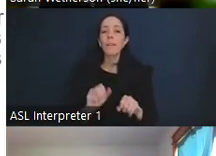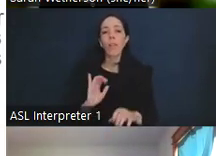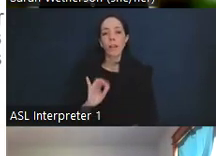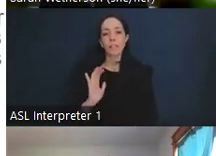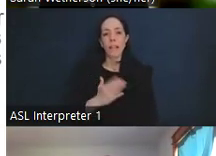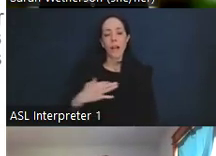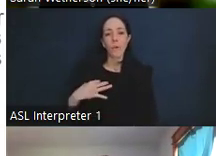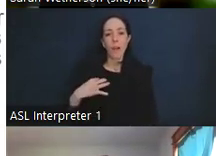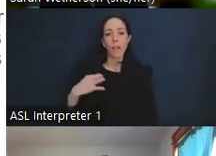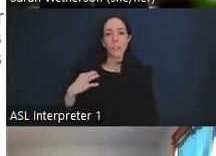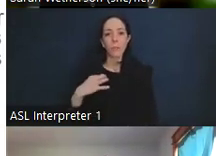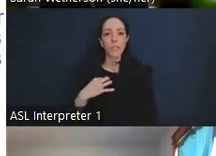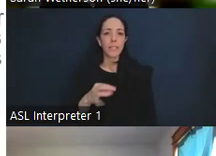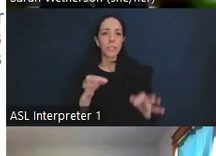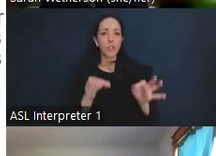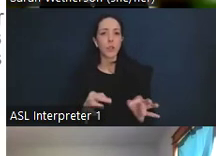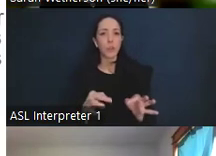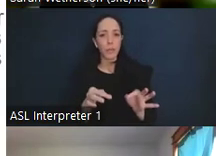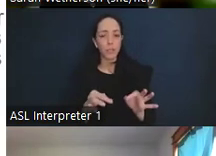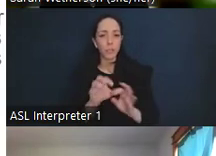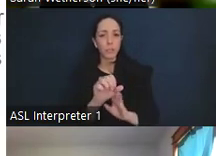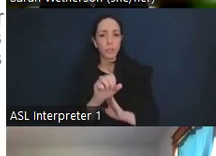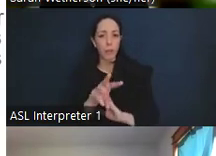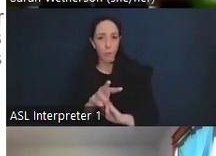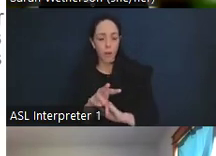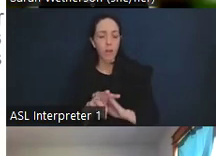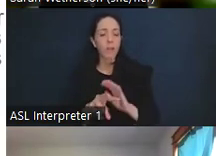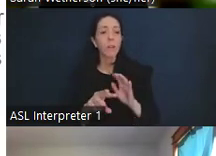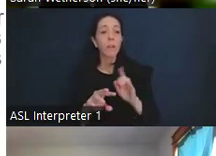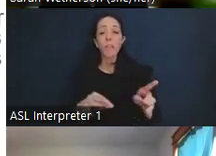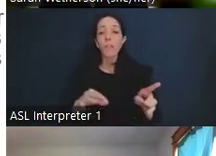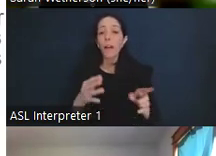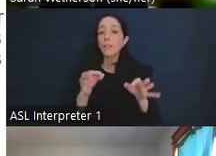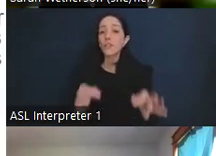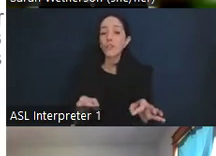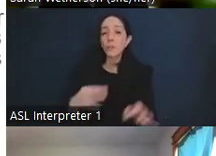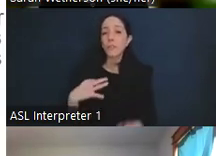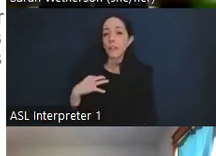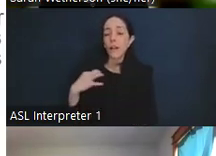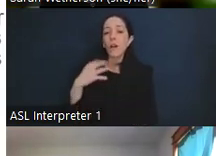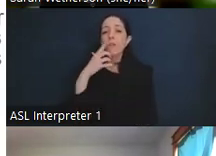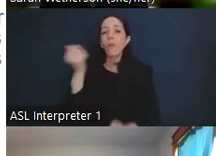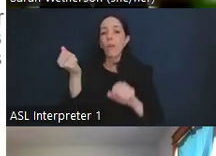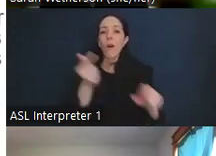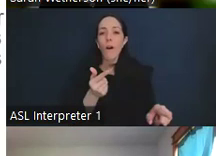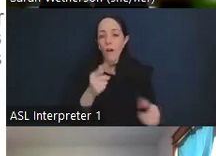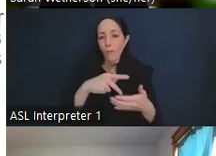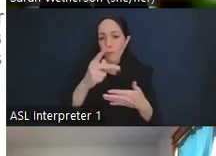software is that it does determine eligibility for all programs: Medicaid, SNAP, TANF,